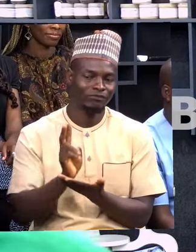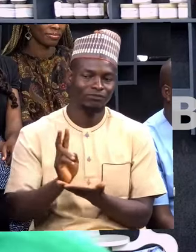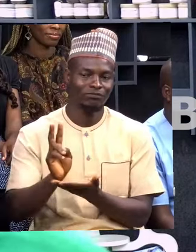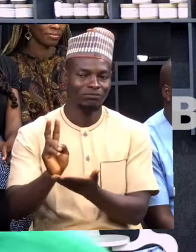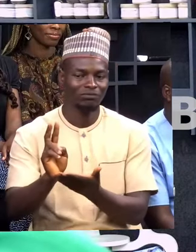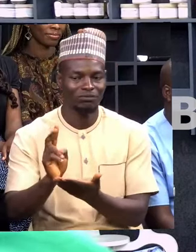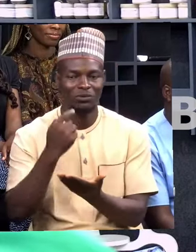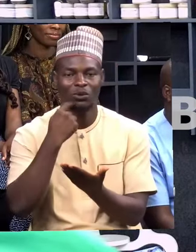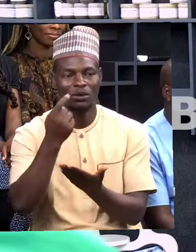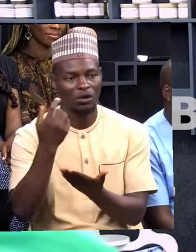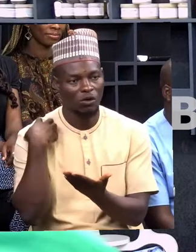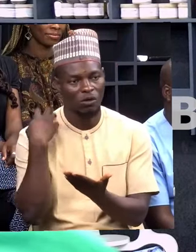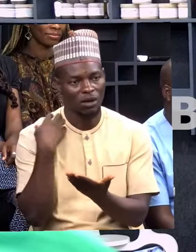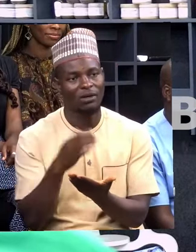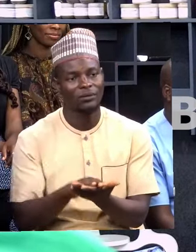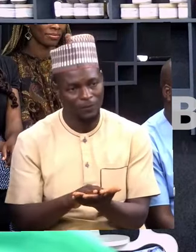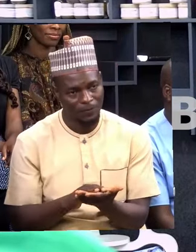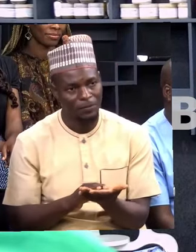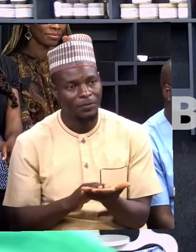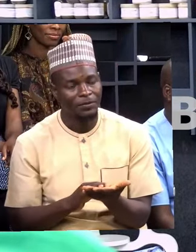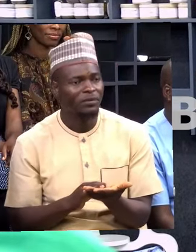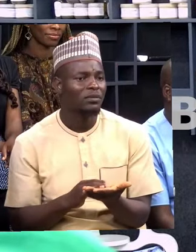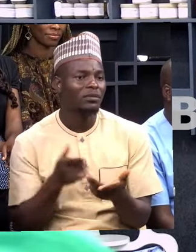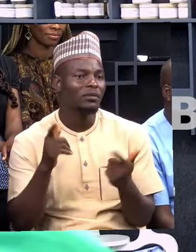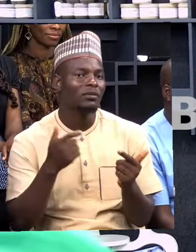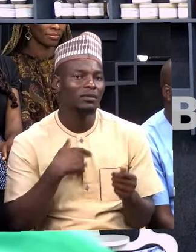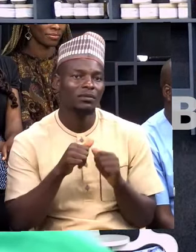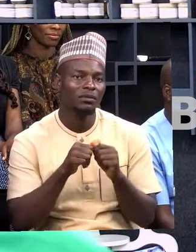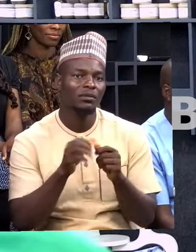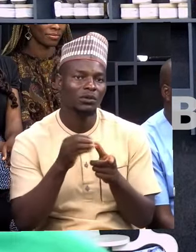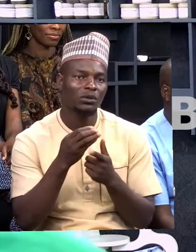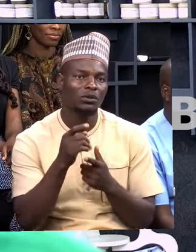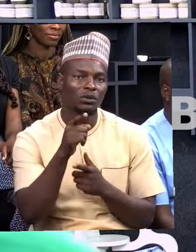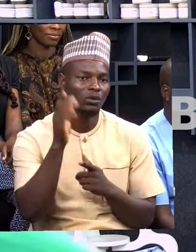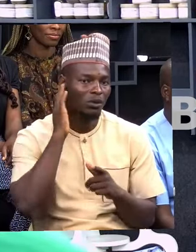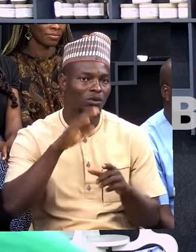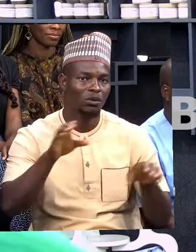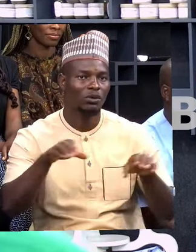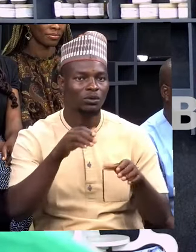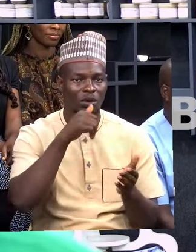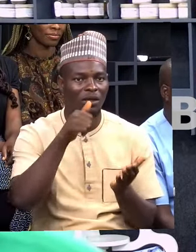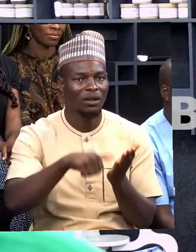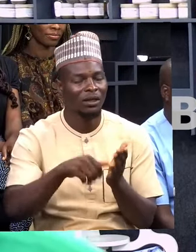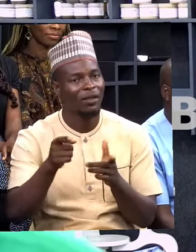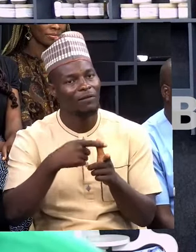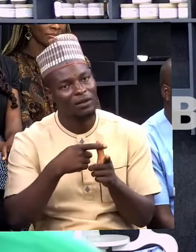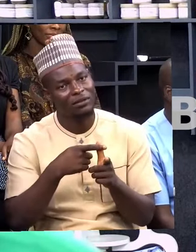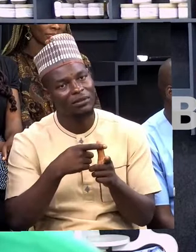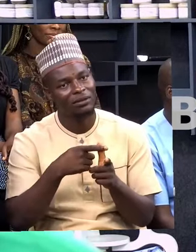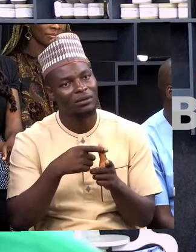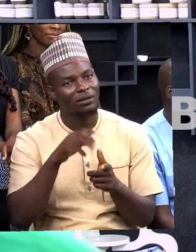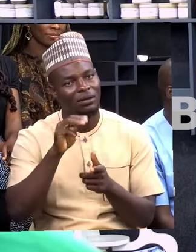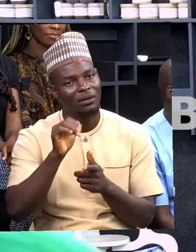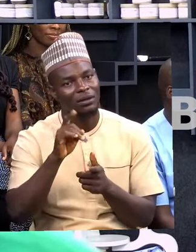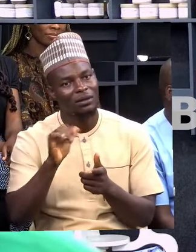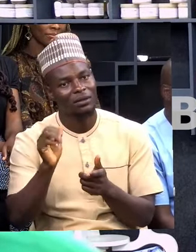for this time. Okay. Make I continue, Abi. You want to do this letter first, madam? Okay. May the